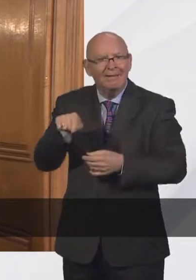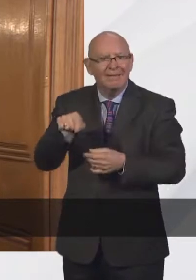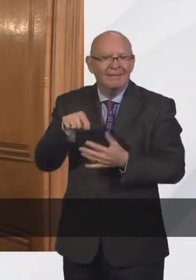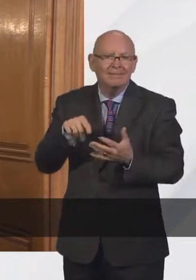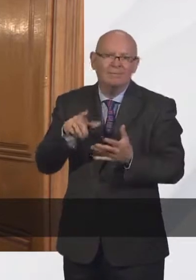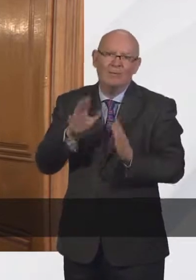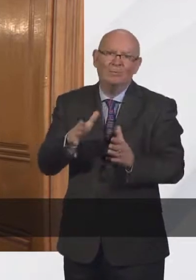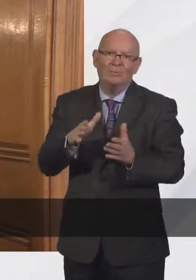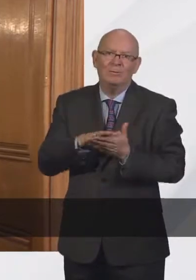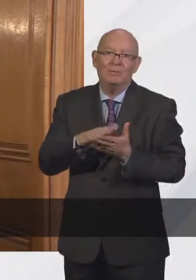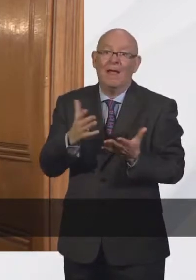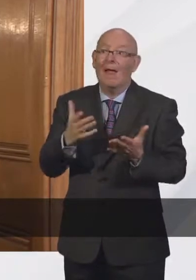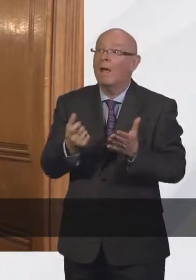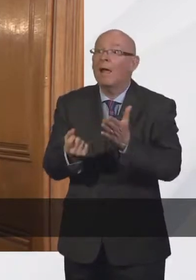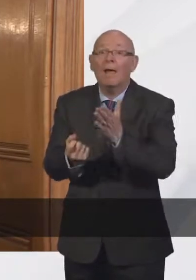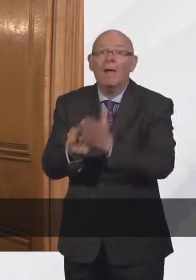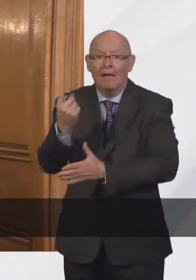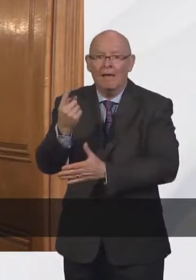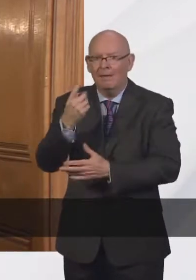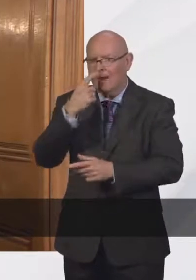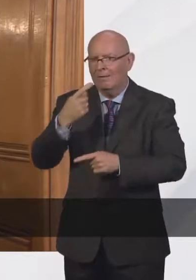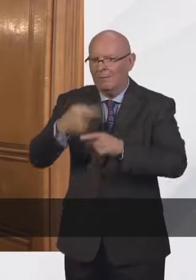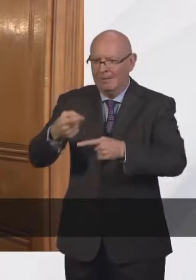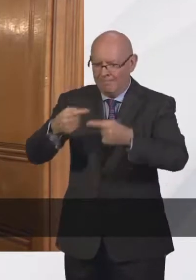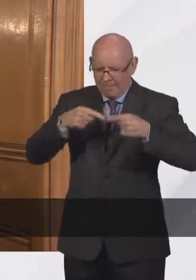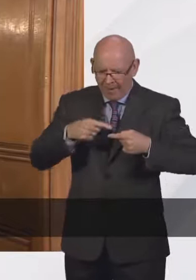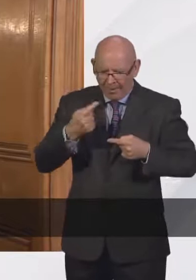absolutely crucial thing. So people should, of course, enjoy themselves,